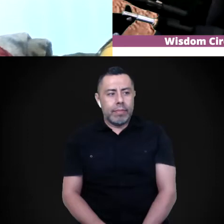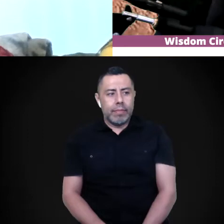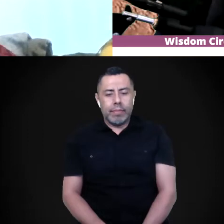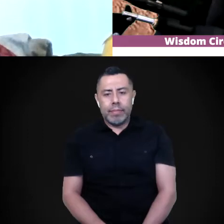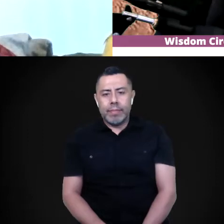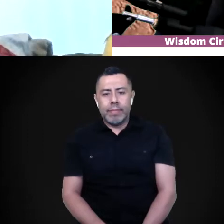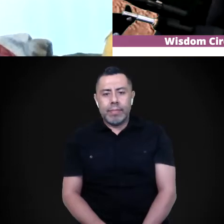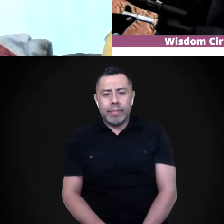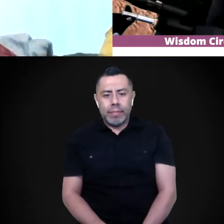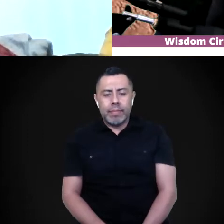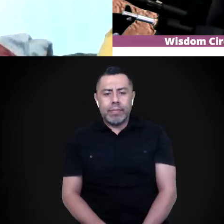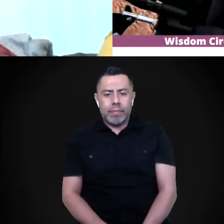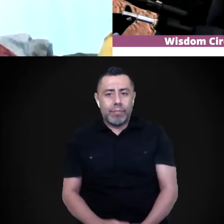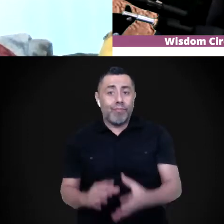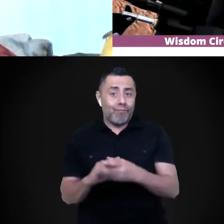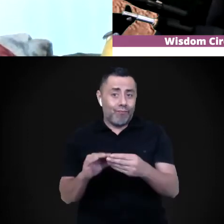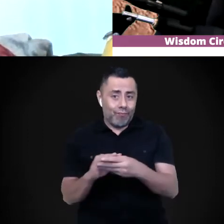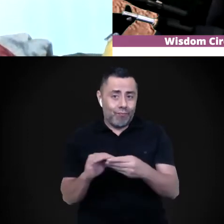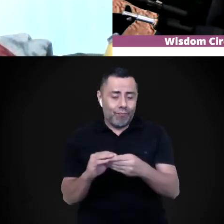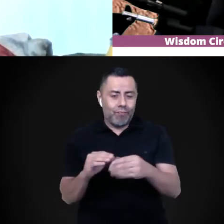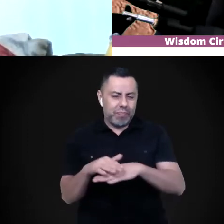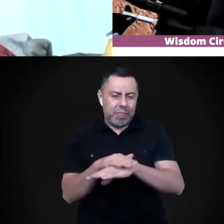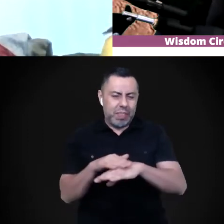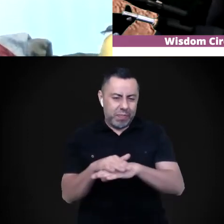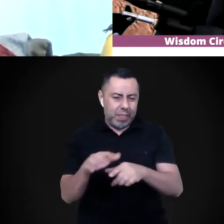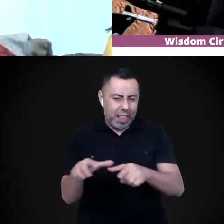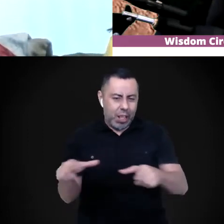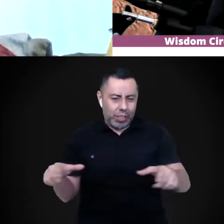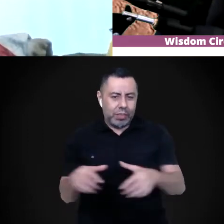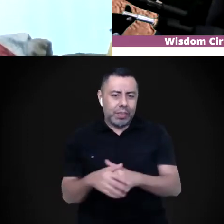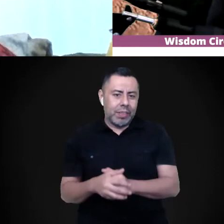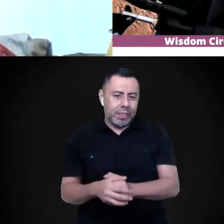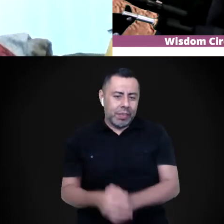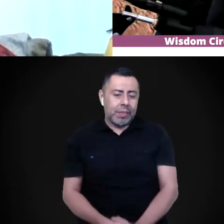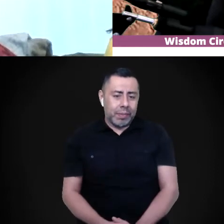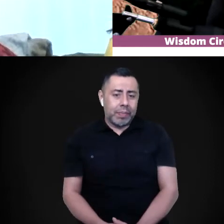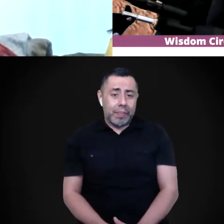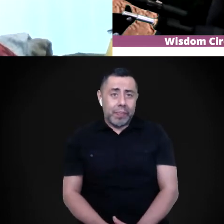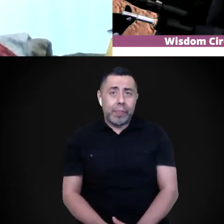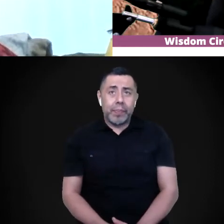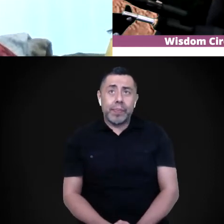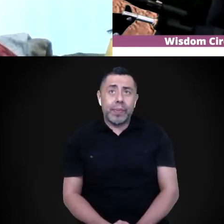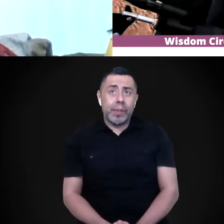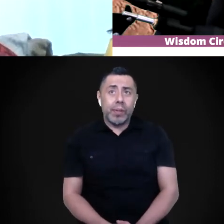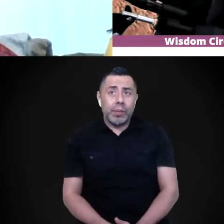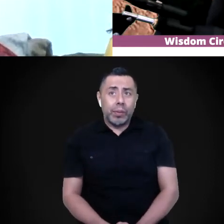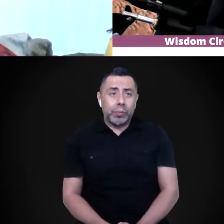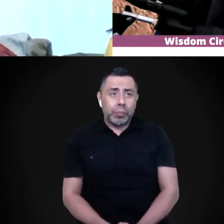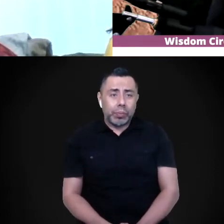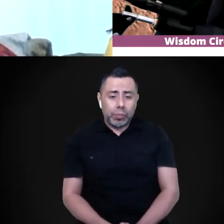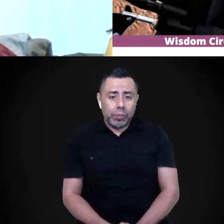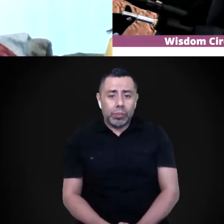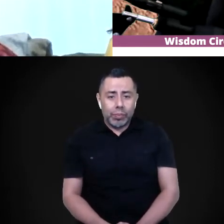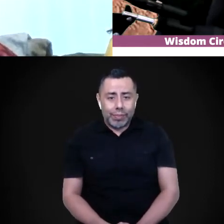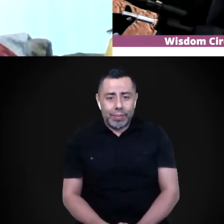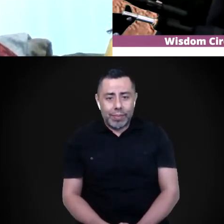dated. It died, she disahout that a cassatsuna pass with Jad, a lot of a Jad. It would ele